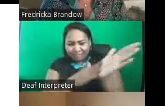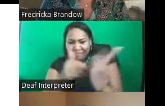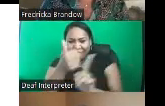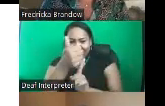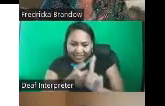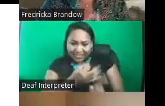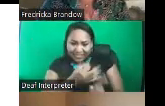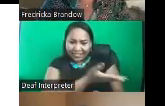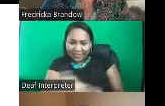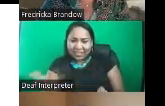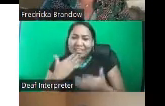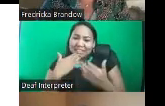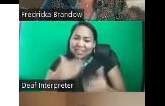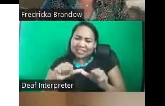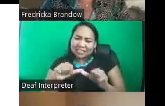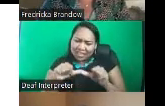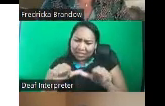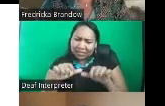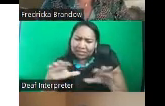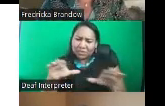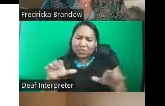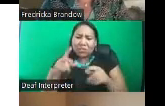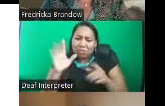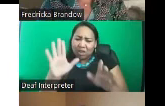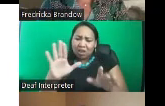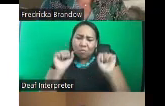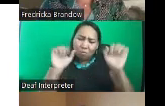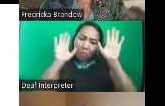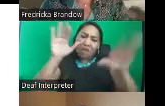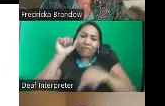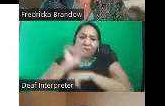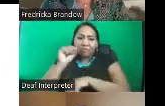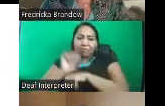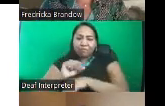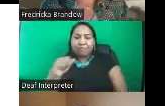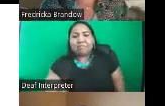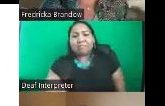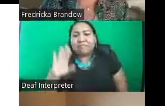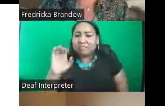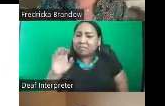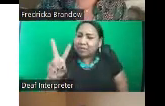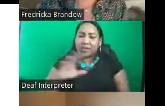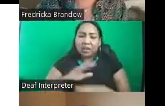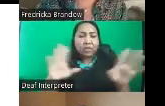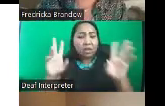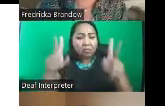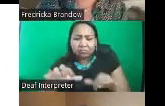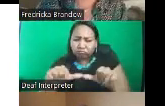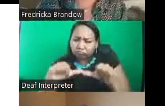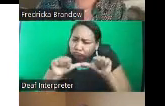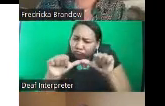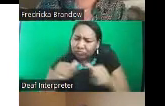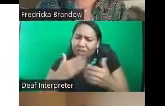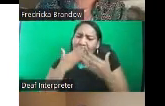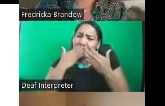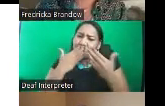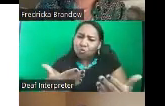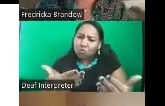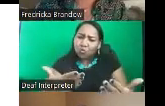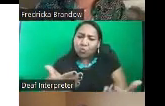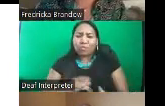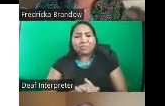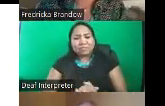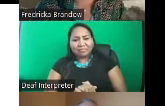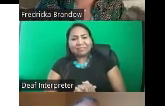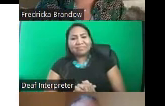work. And as Beverly said, don't give up and just keep trying. Thank you. Palami,